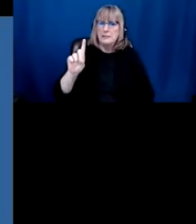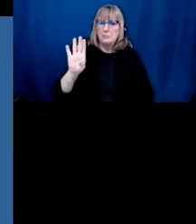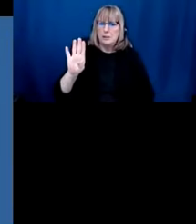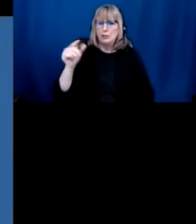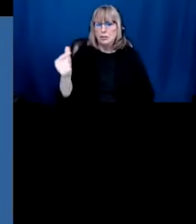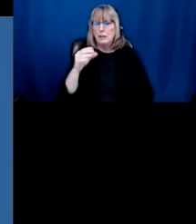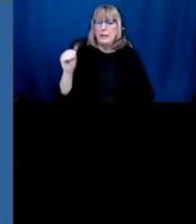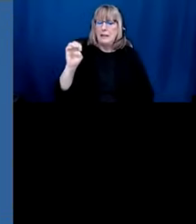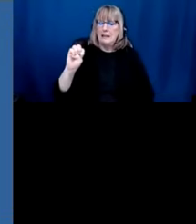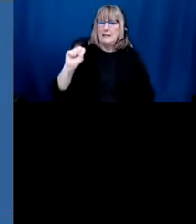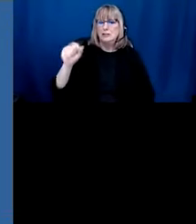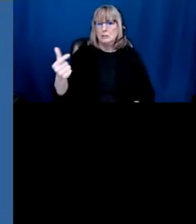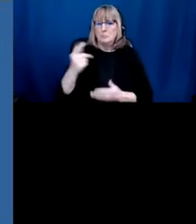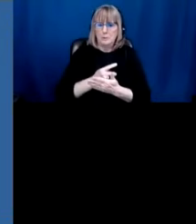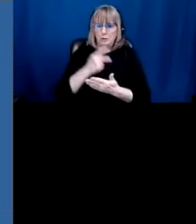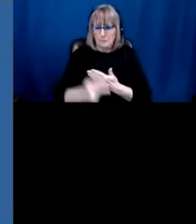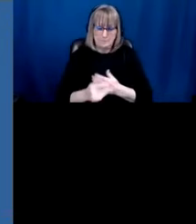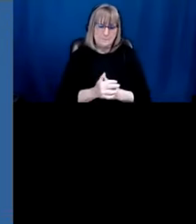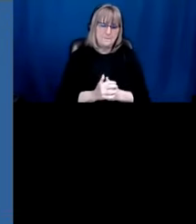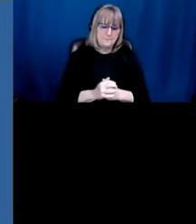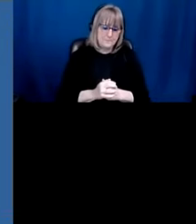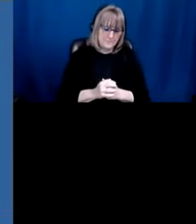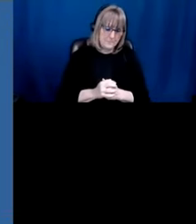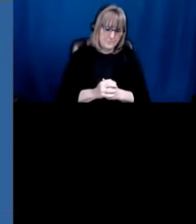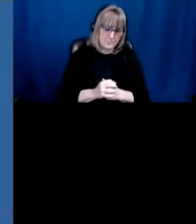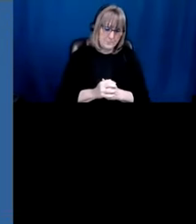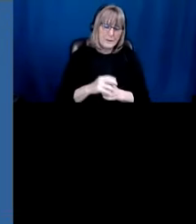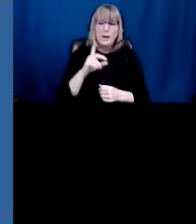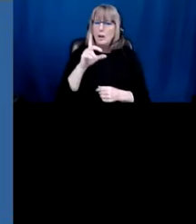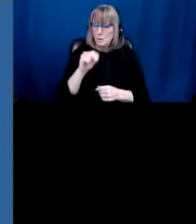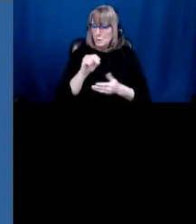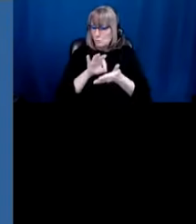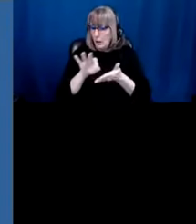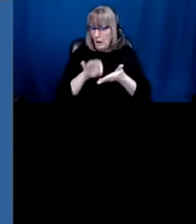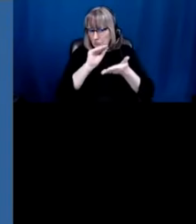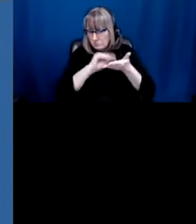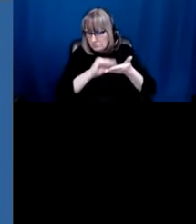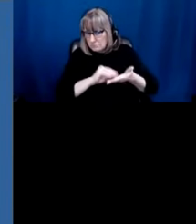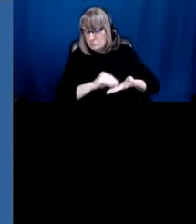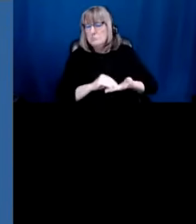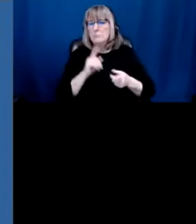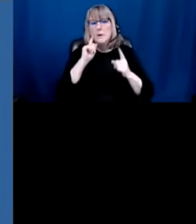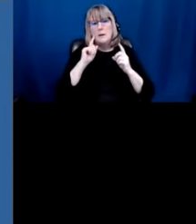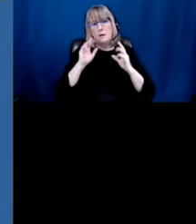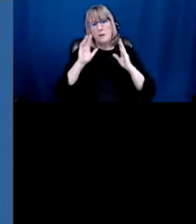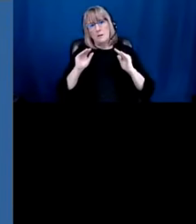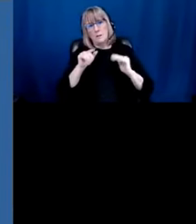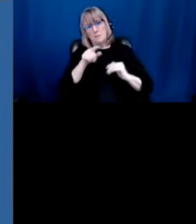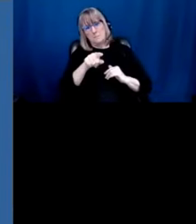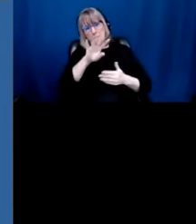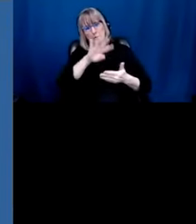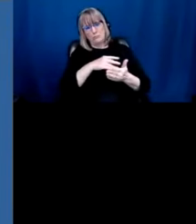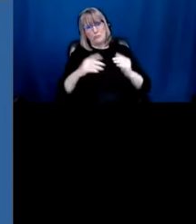con 27 personas. So we do keep track of that, and I hope that this chart